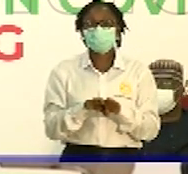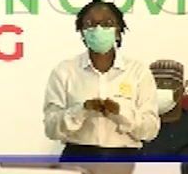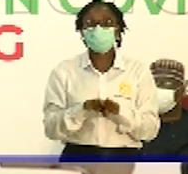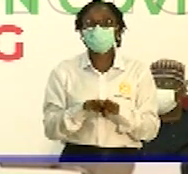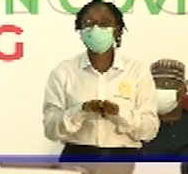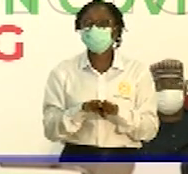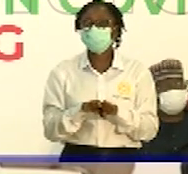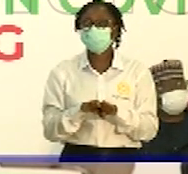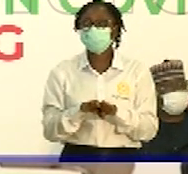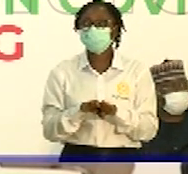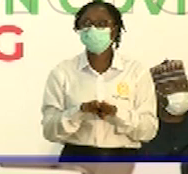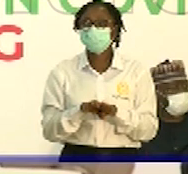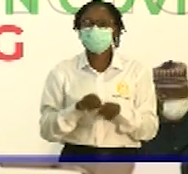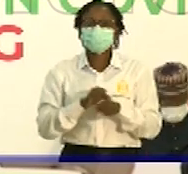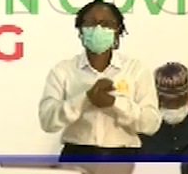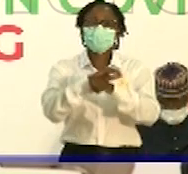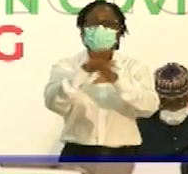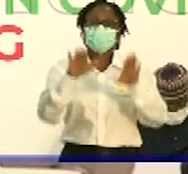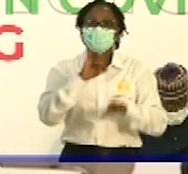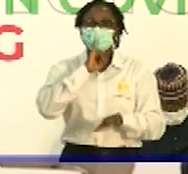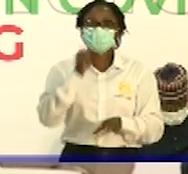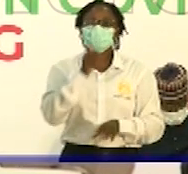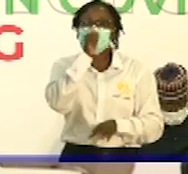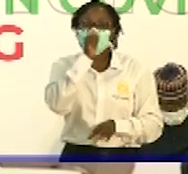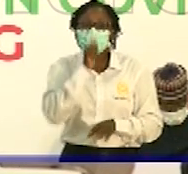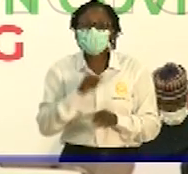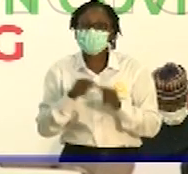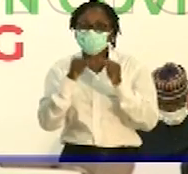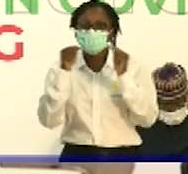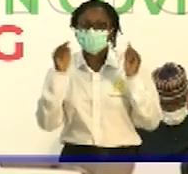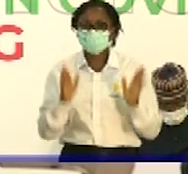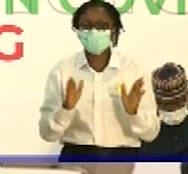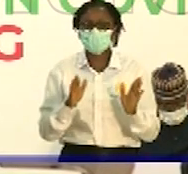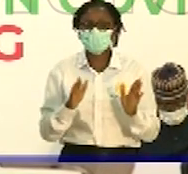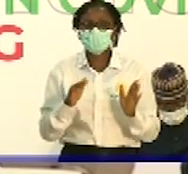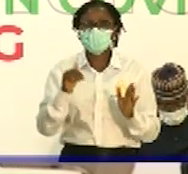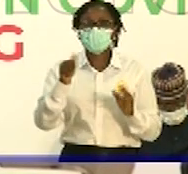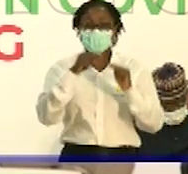COVID is a silent enemy. It is an enemy that